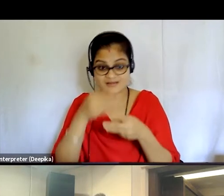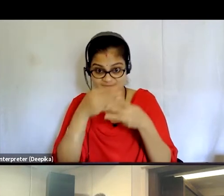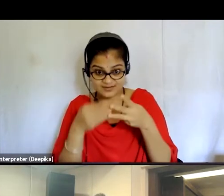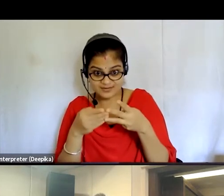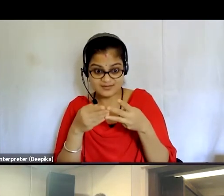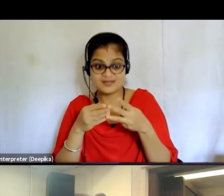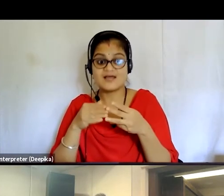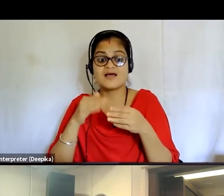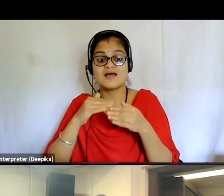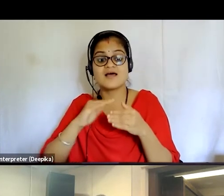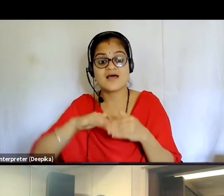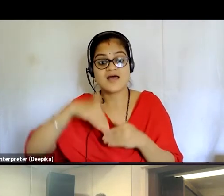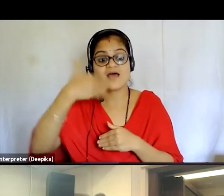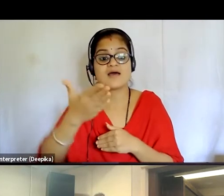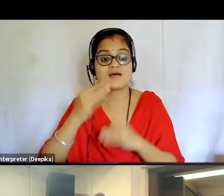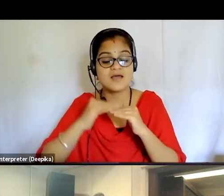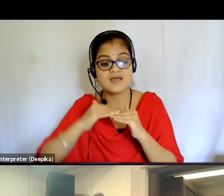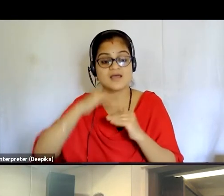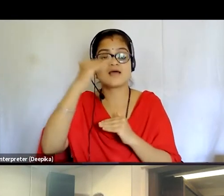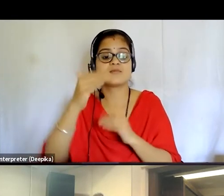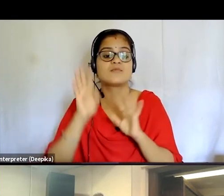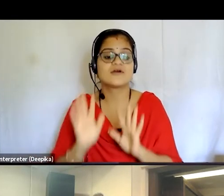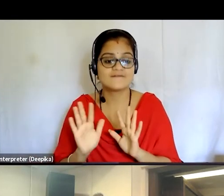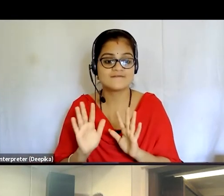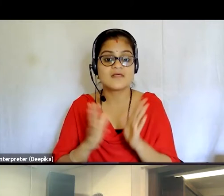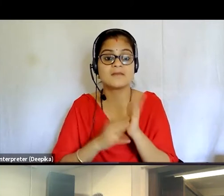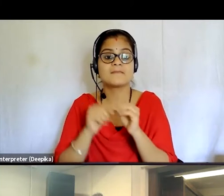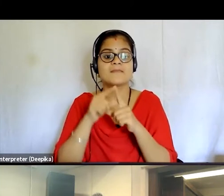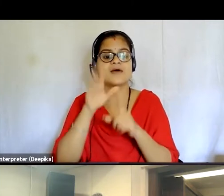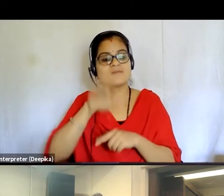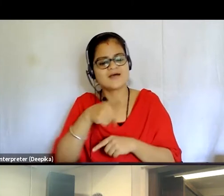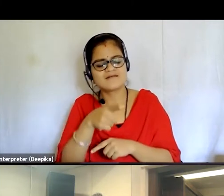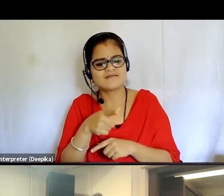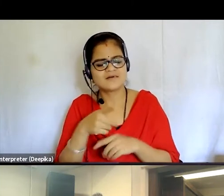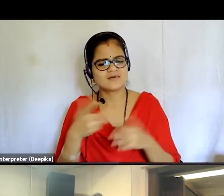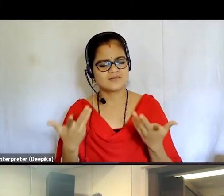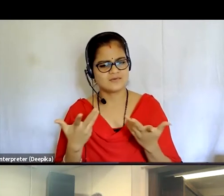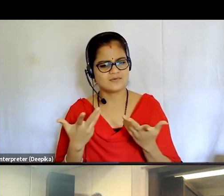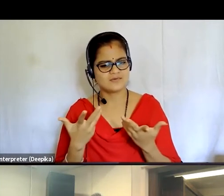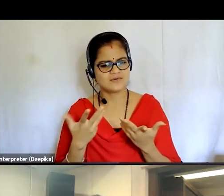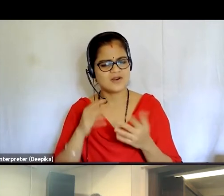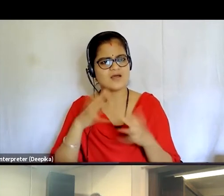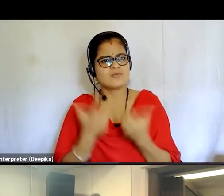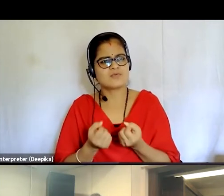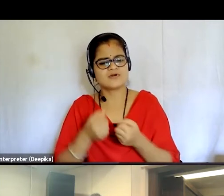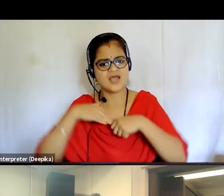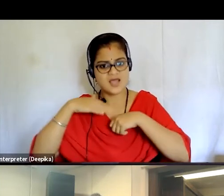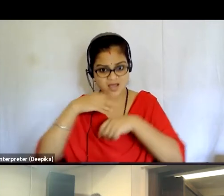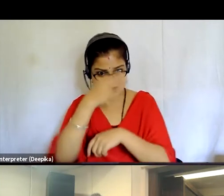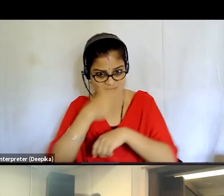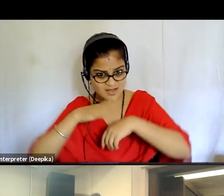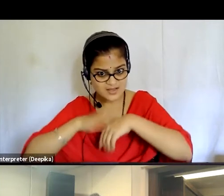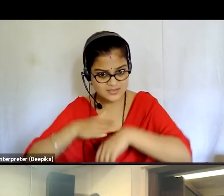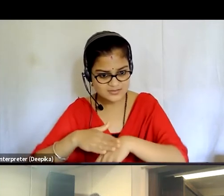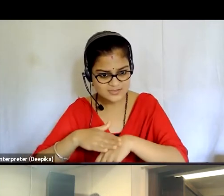is a democratization that MAP stands for, of art and of the artistic experience.